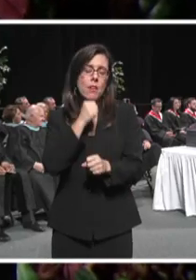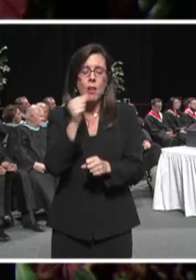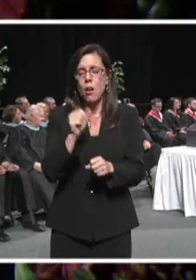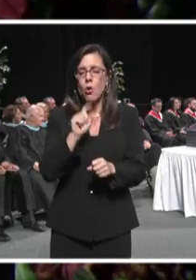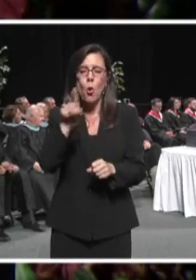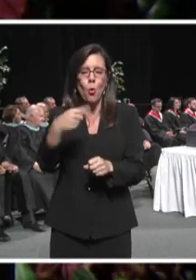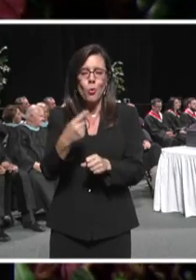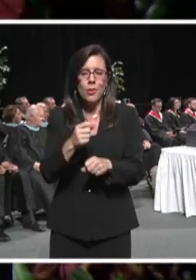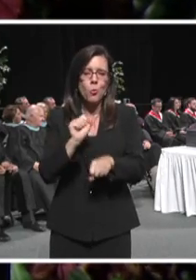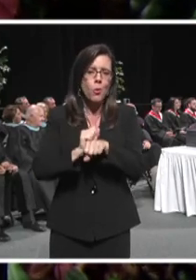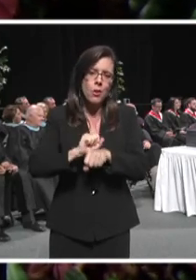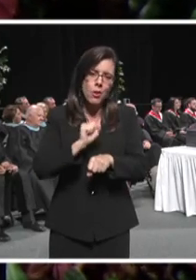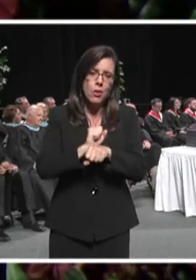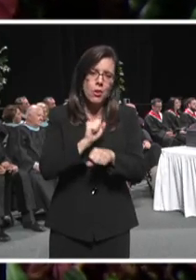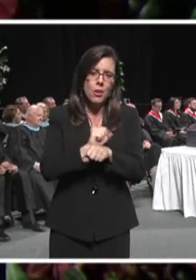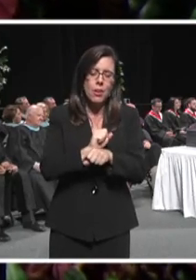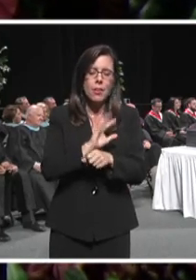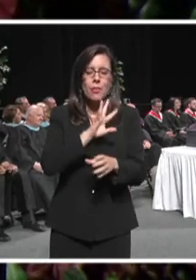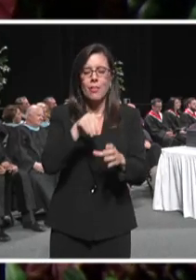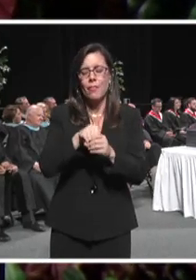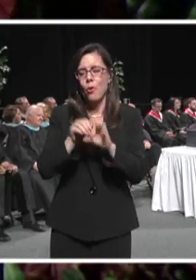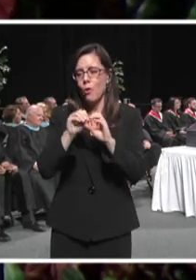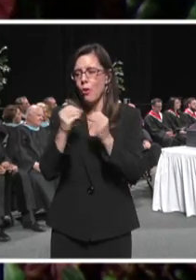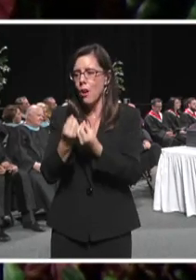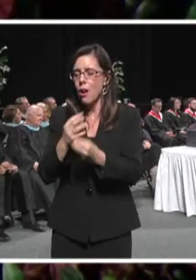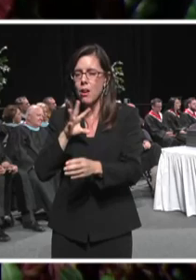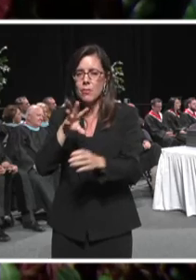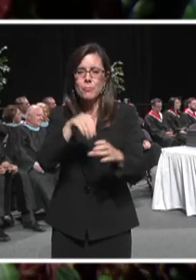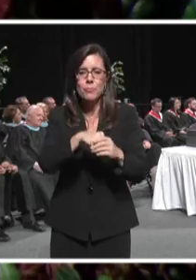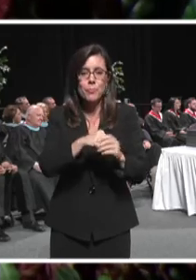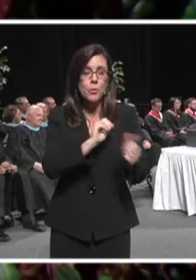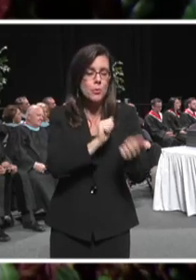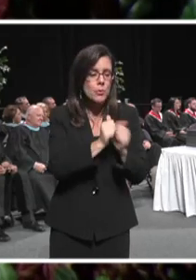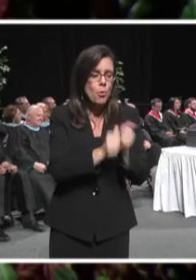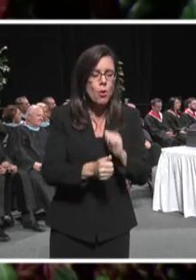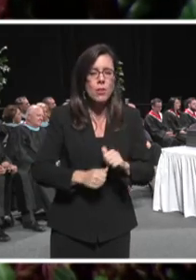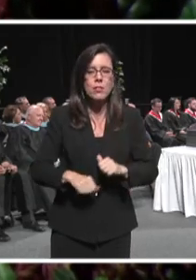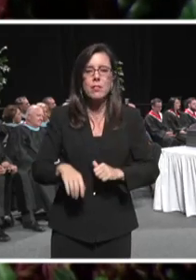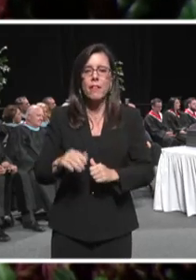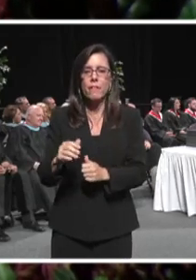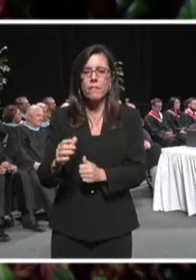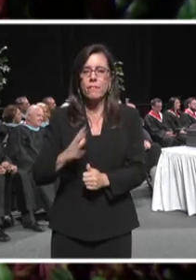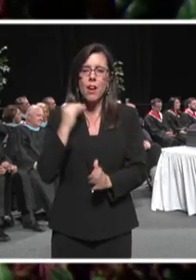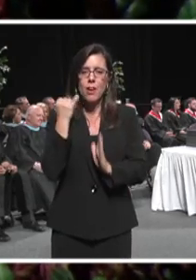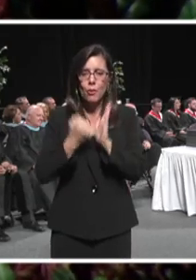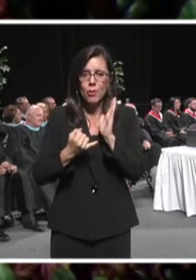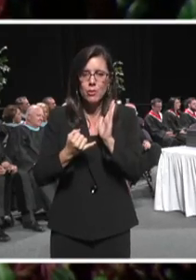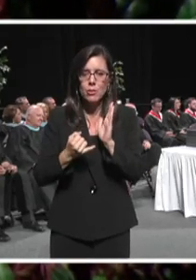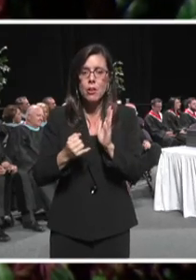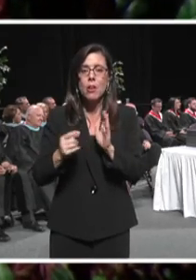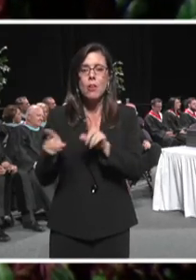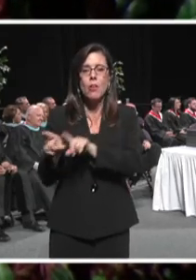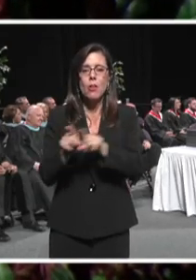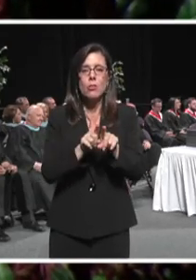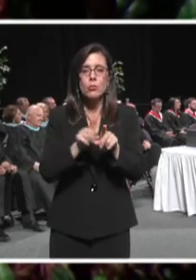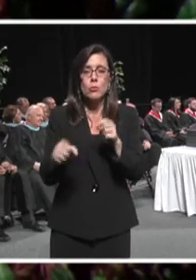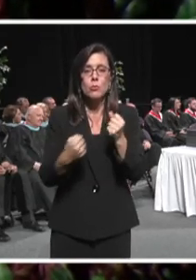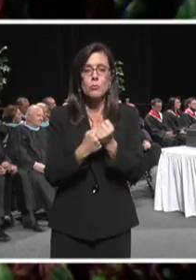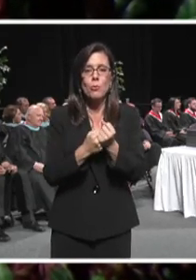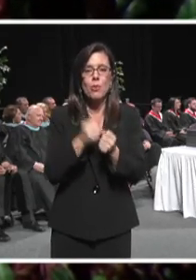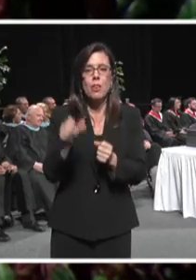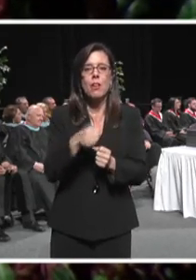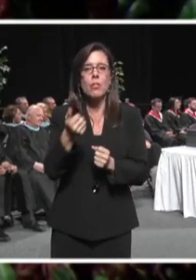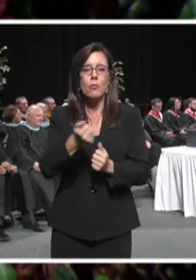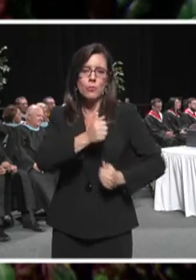schoolwork. We were a part of organizations, participated in sports and fine arts, and supported our fellow